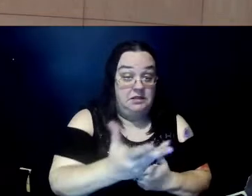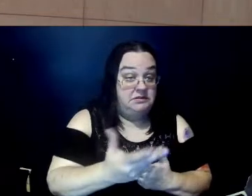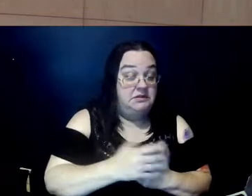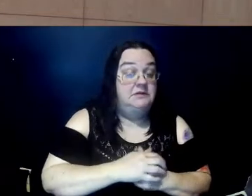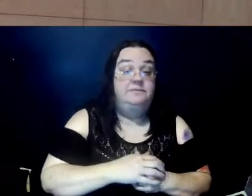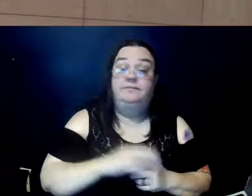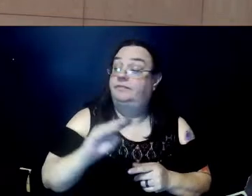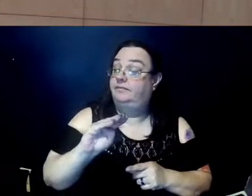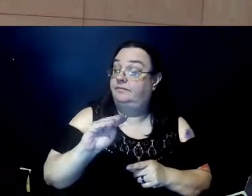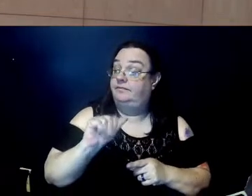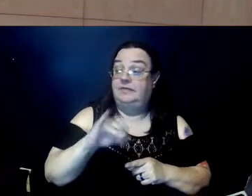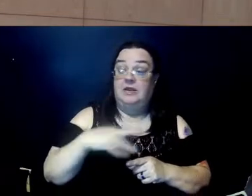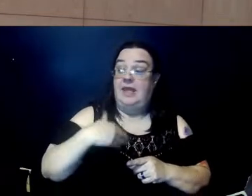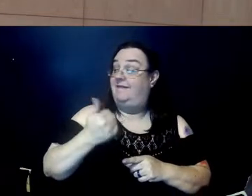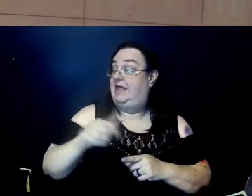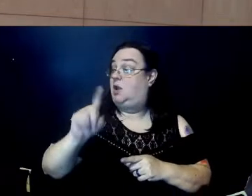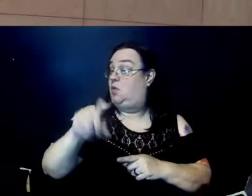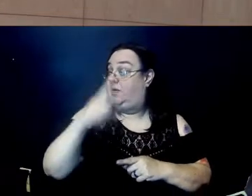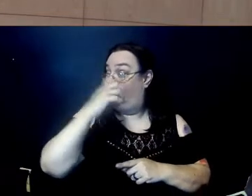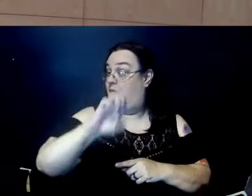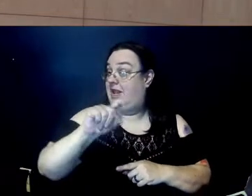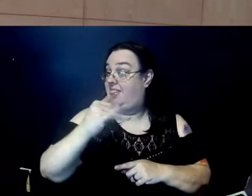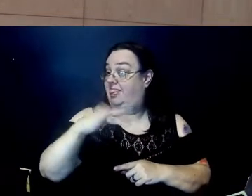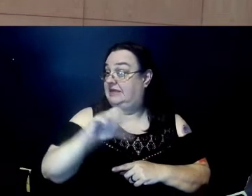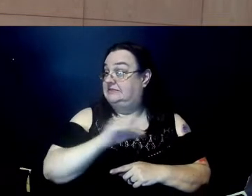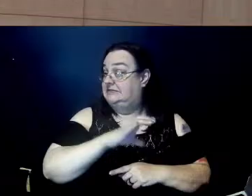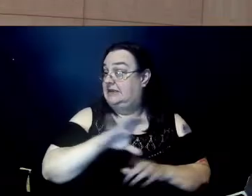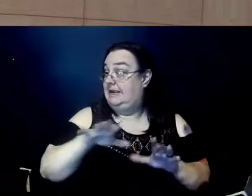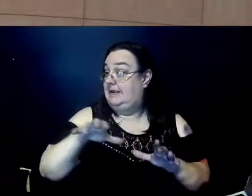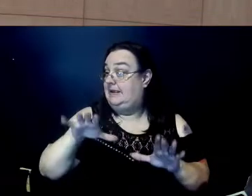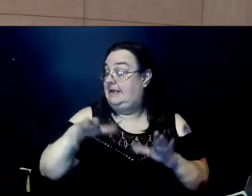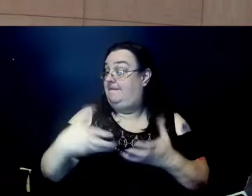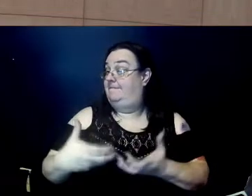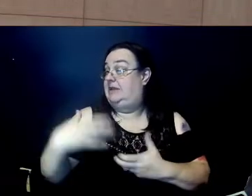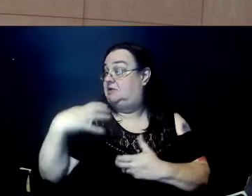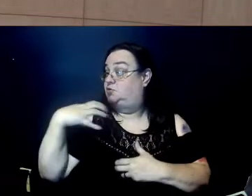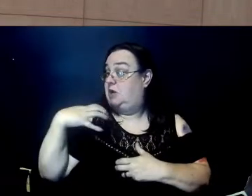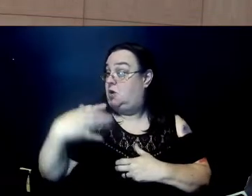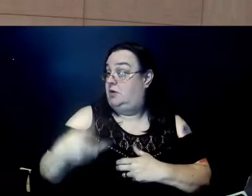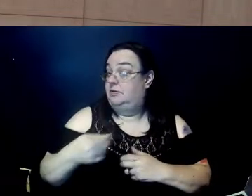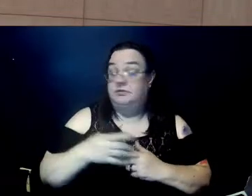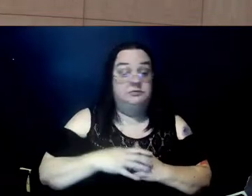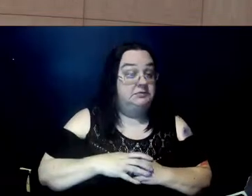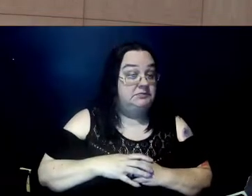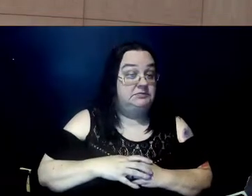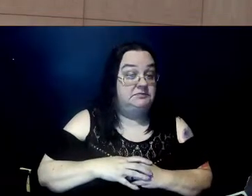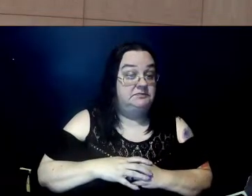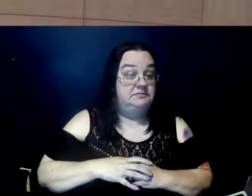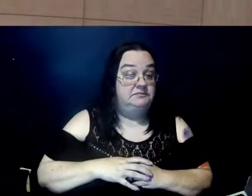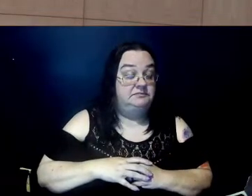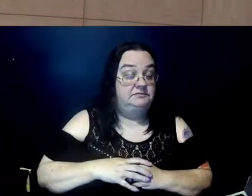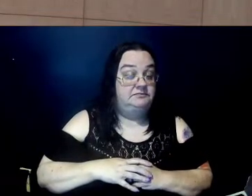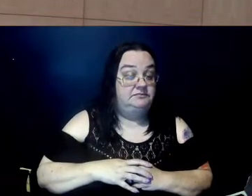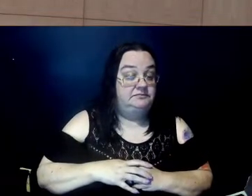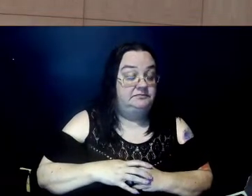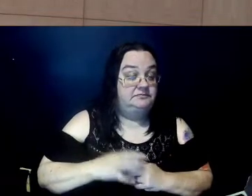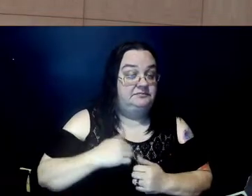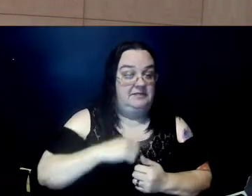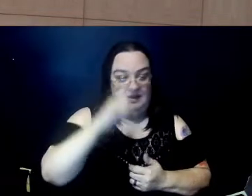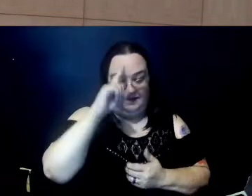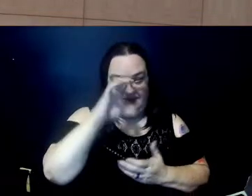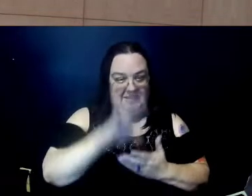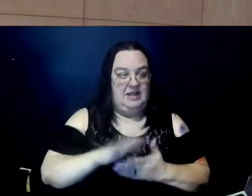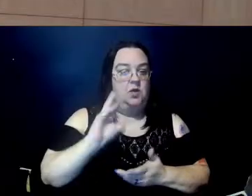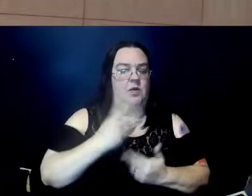Any questions for the Ethics Committee Chair? I believe we have about